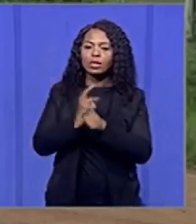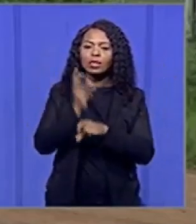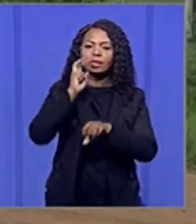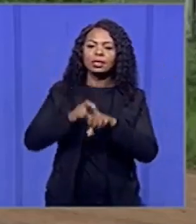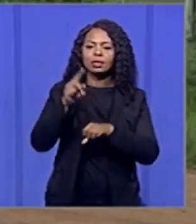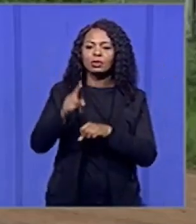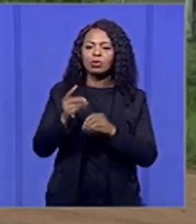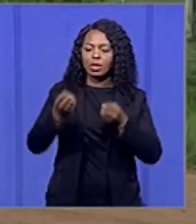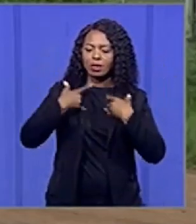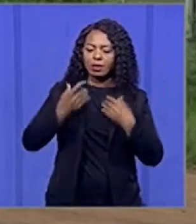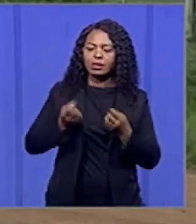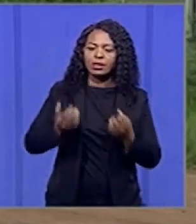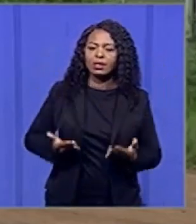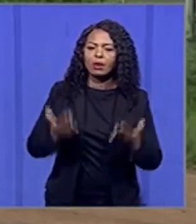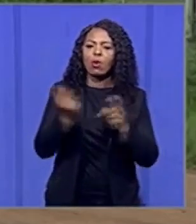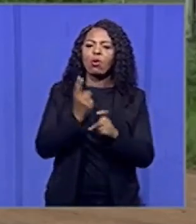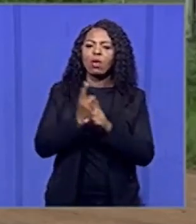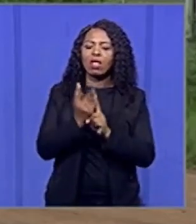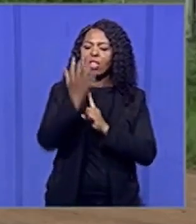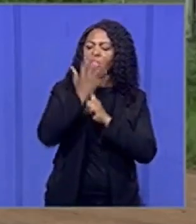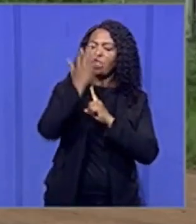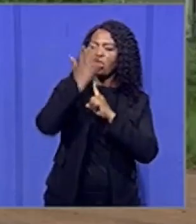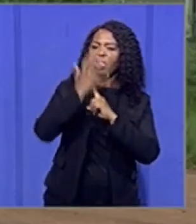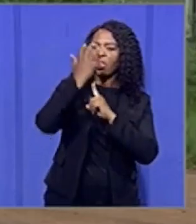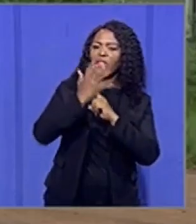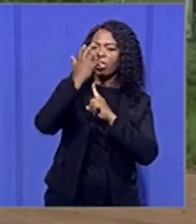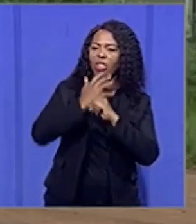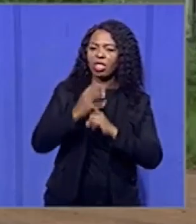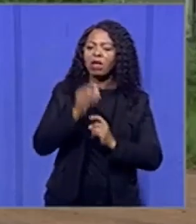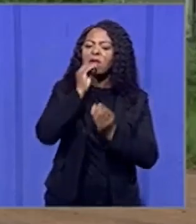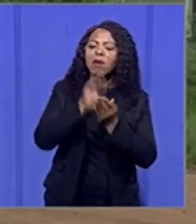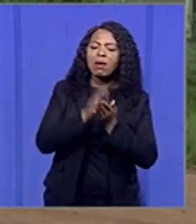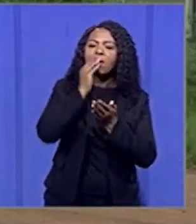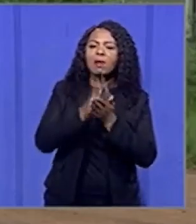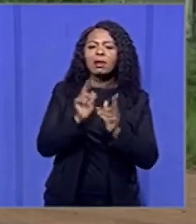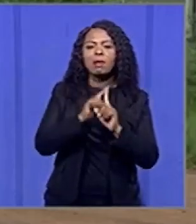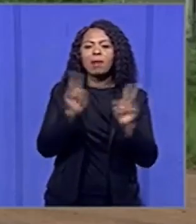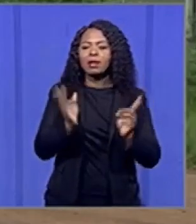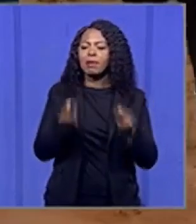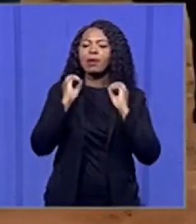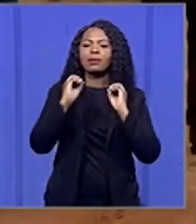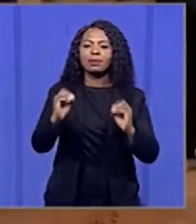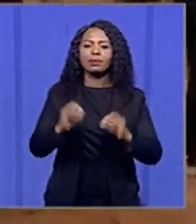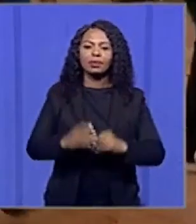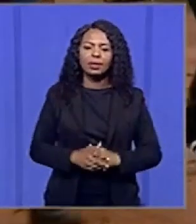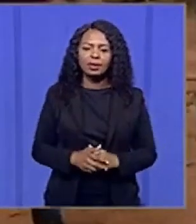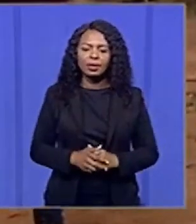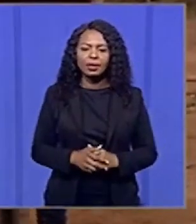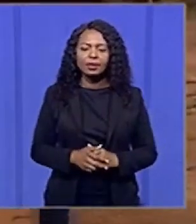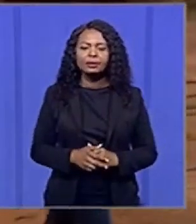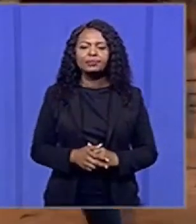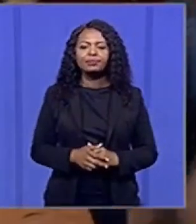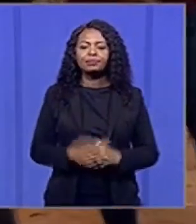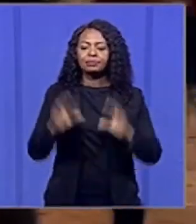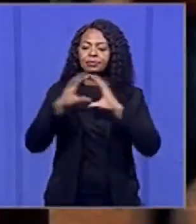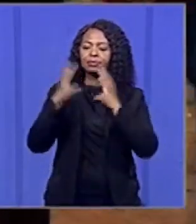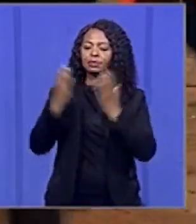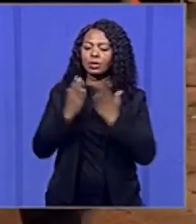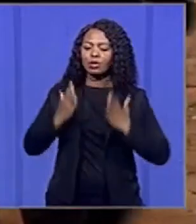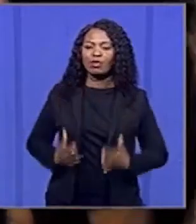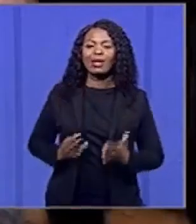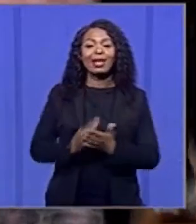aketse. So re need gore ba re tsenyetse motlakase ba tlogele go tla ka ditshepiso tse e leng gore ga re di tlhoke. Komishene ya dipatlisiso tsa